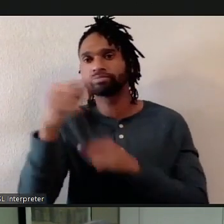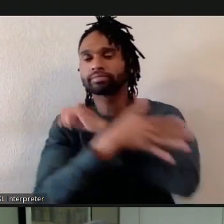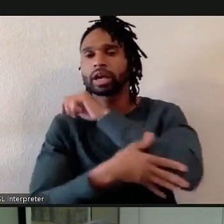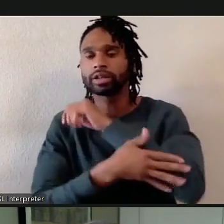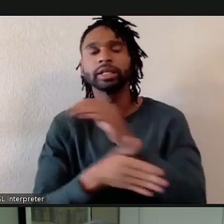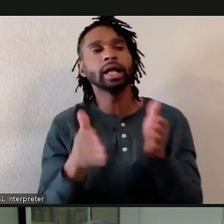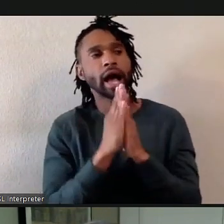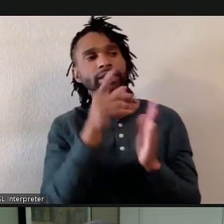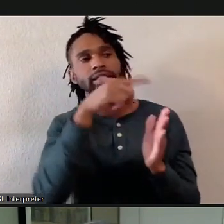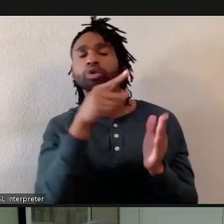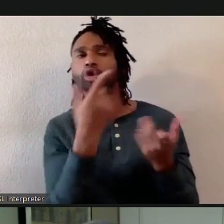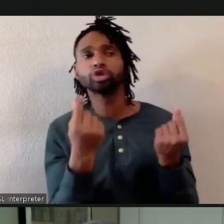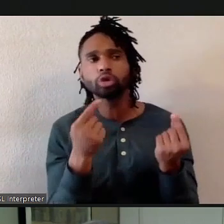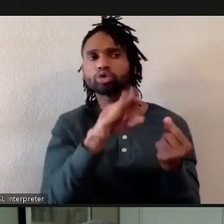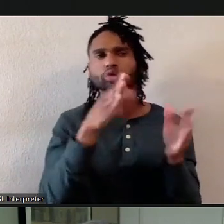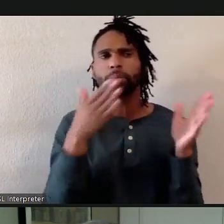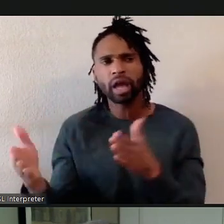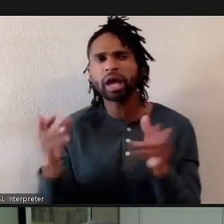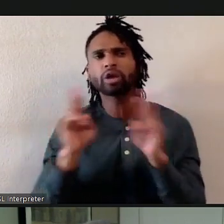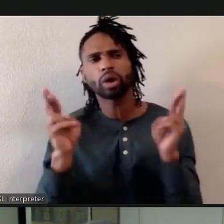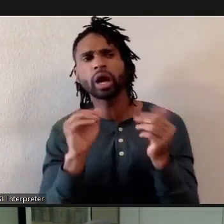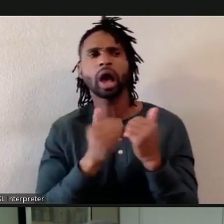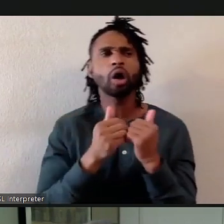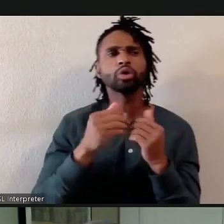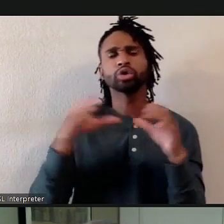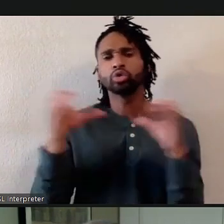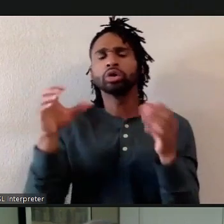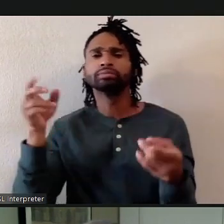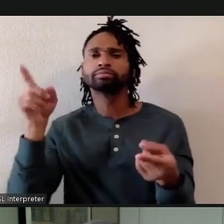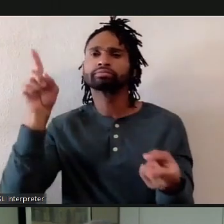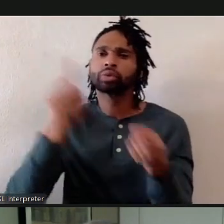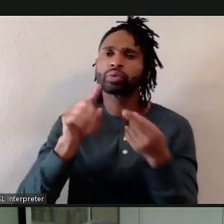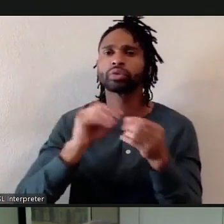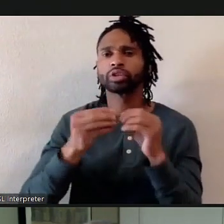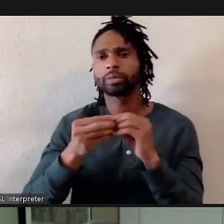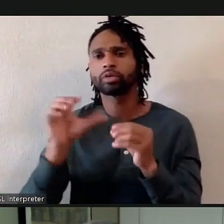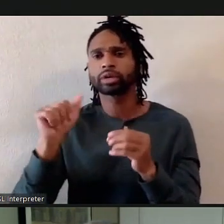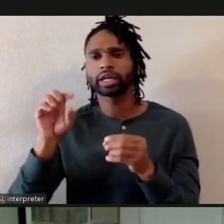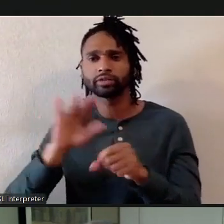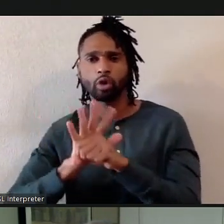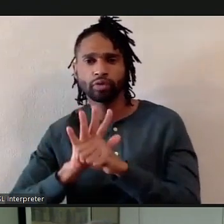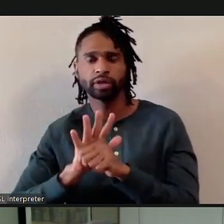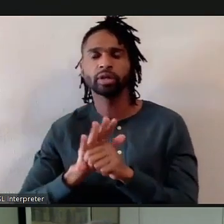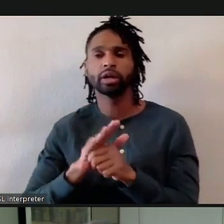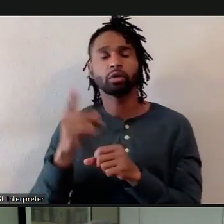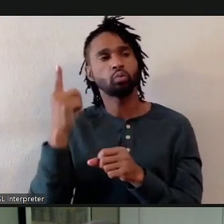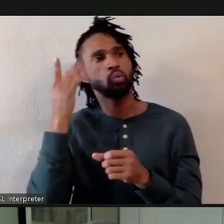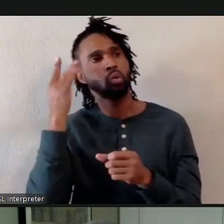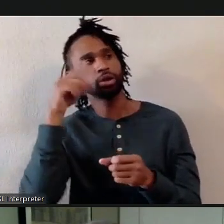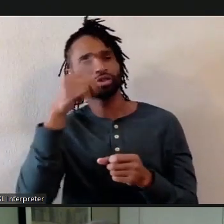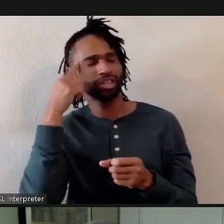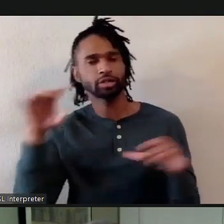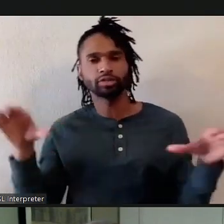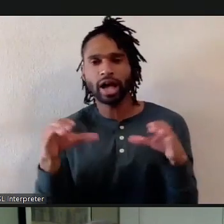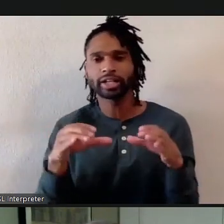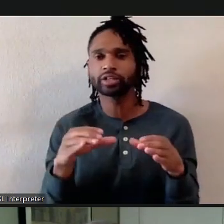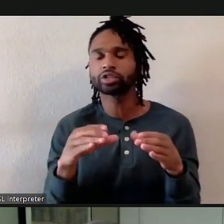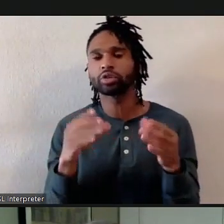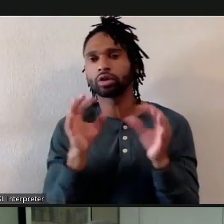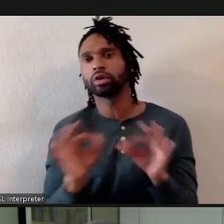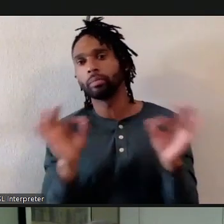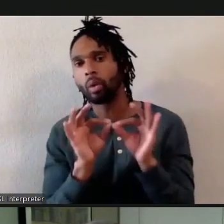doing? What is your plan? How are you going to get these numbers down? And why do you think those actions are necessary to move those numbers